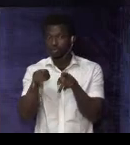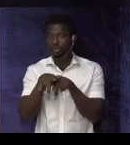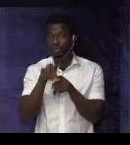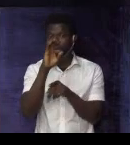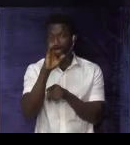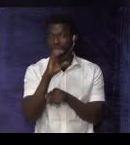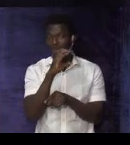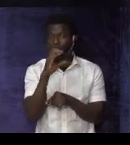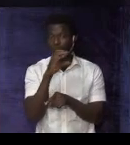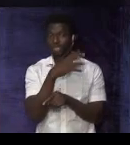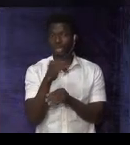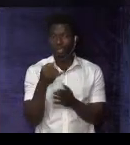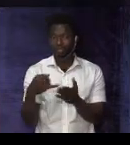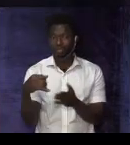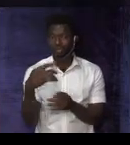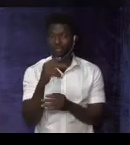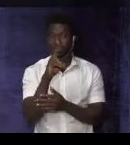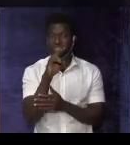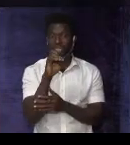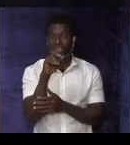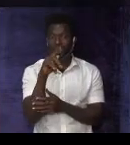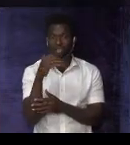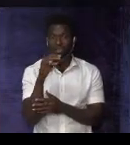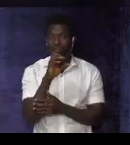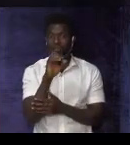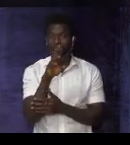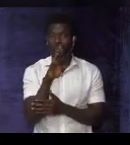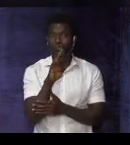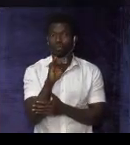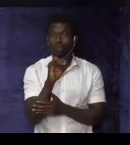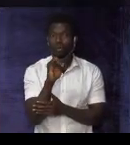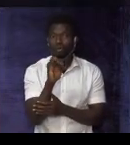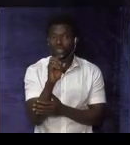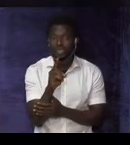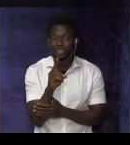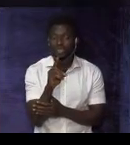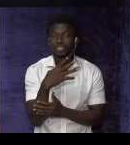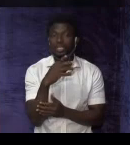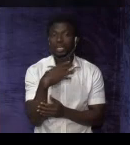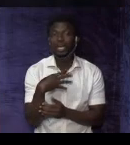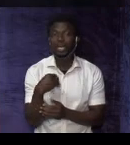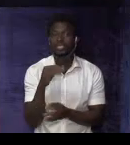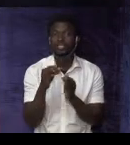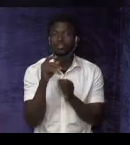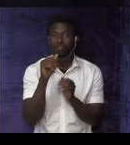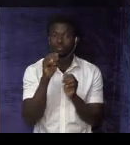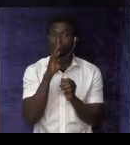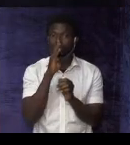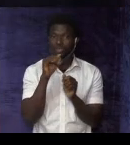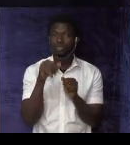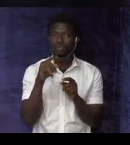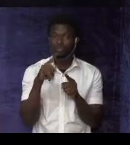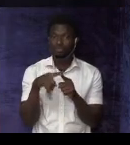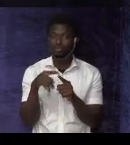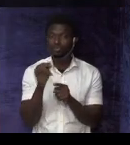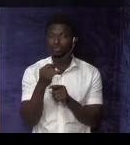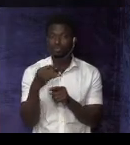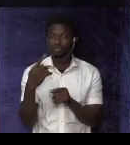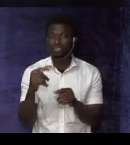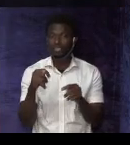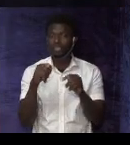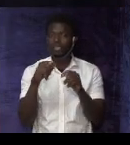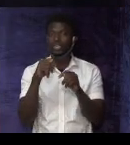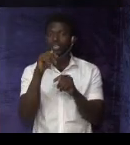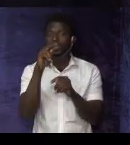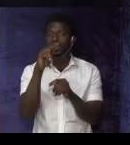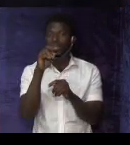cross now. You should also be able to draw the net of a cuboid. Now you should be able to draw the net of a triangular